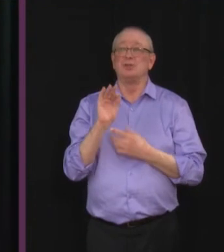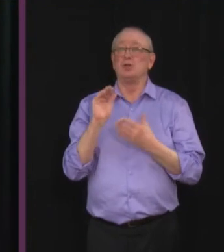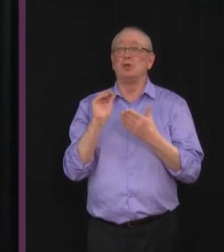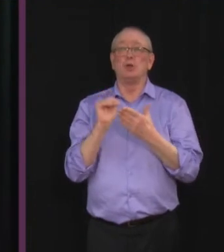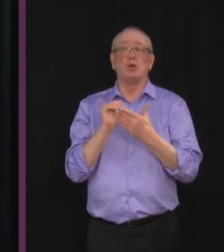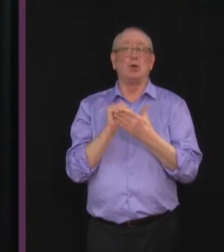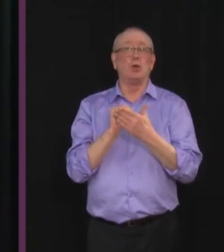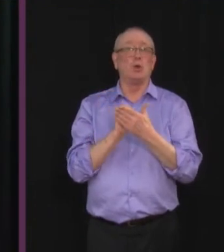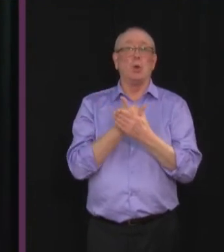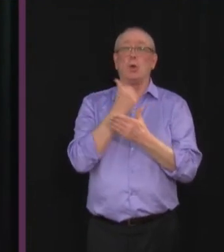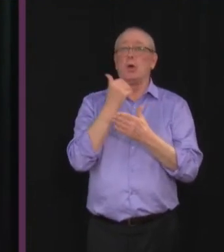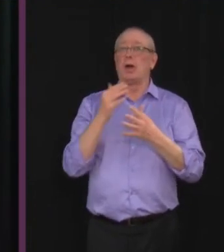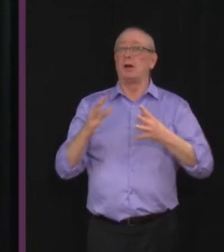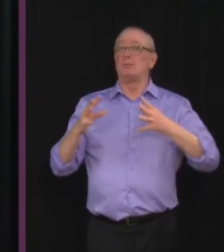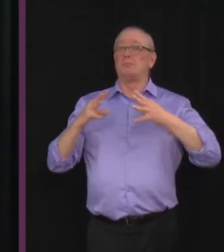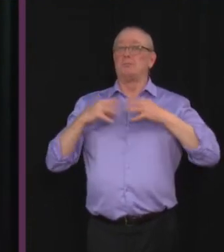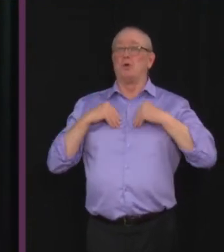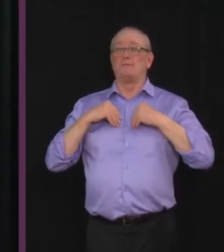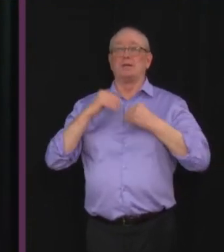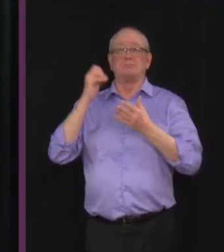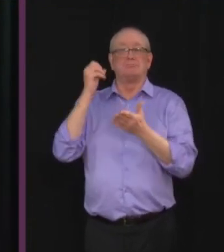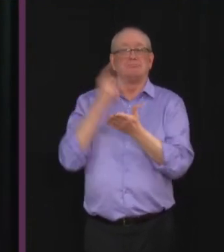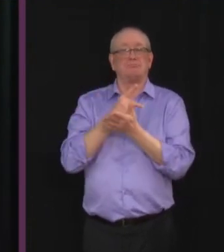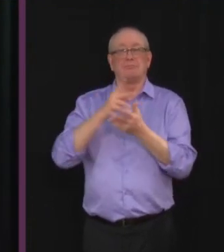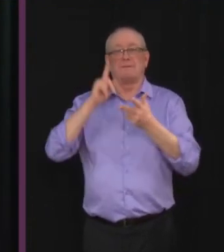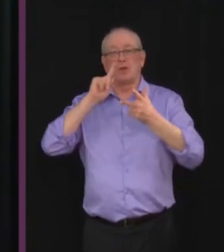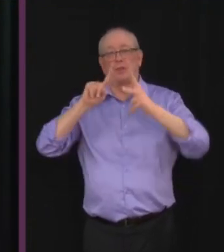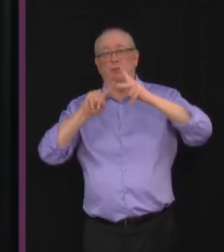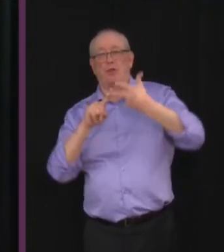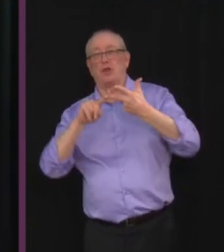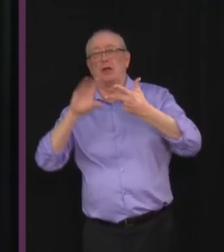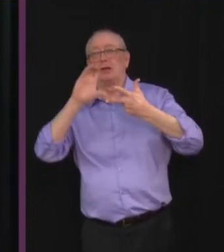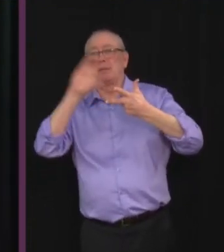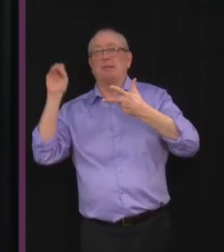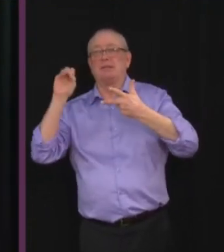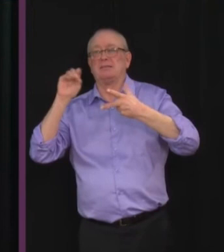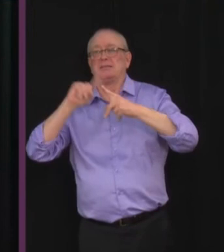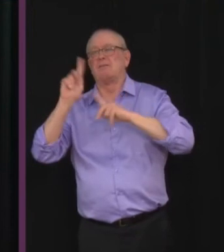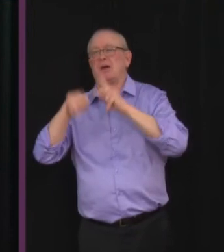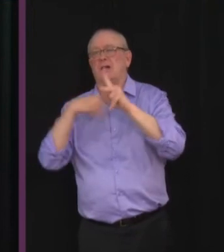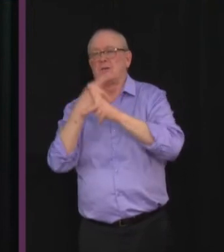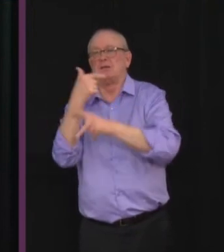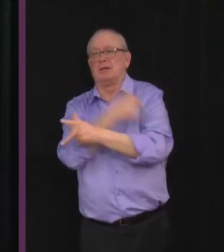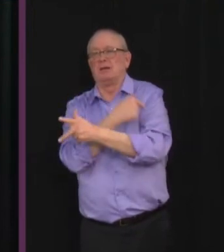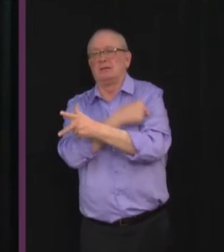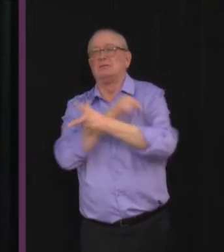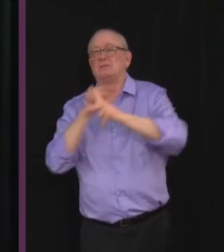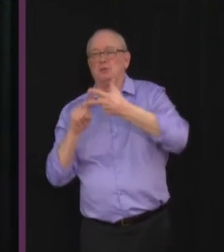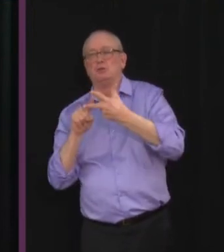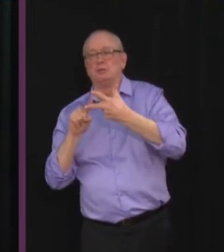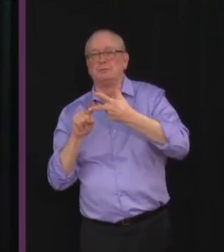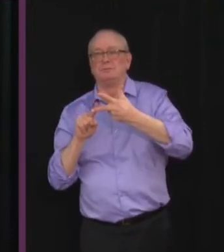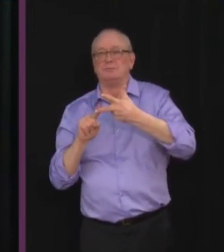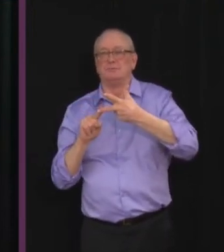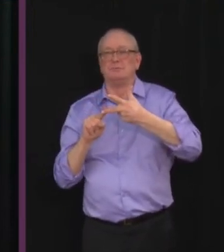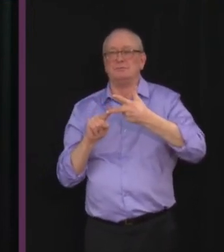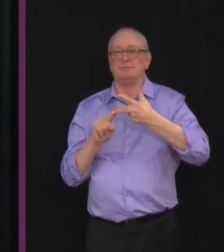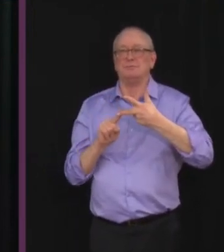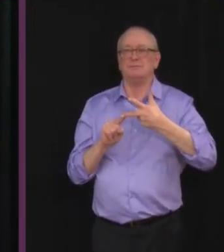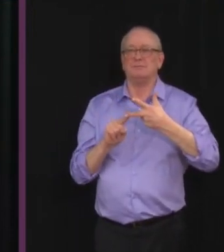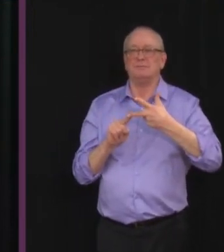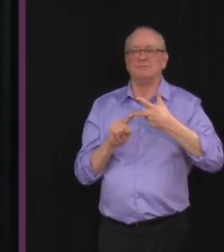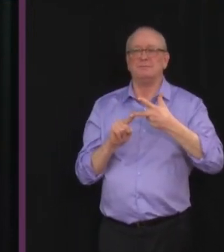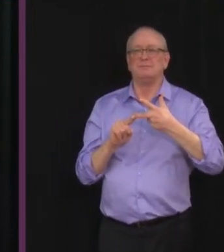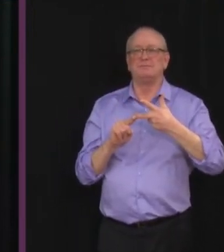candidate that is currently waiting for approval from Health Canada, and we receive an unforeseen